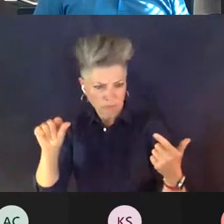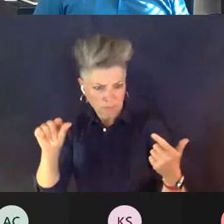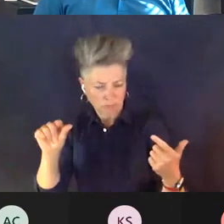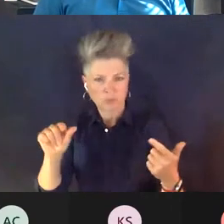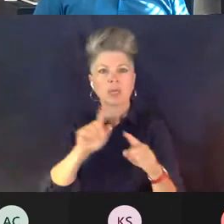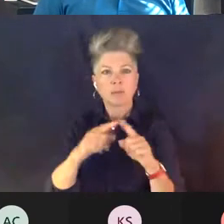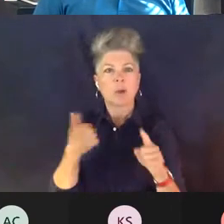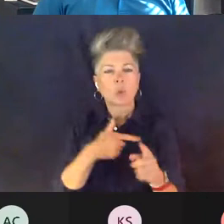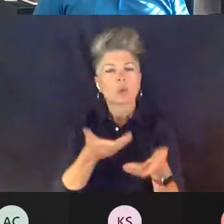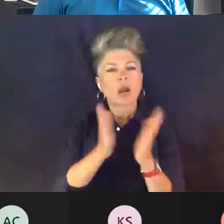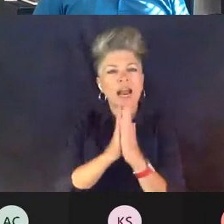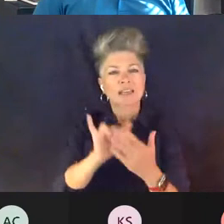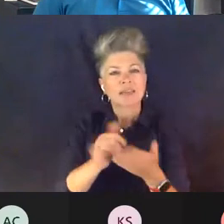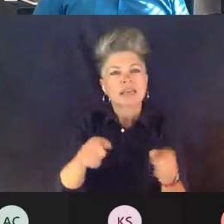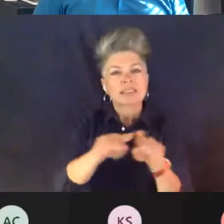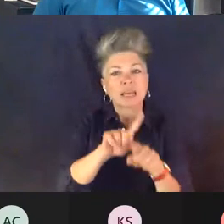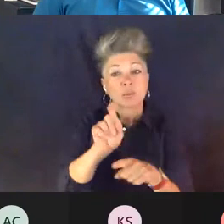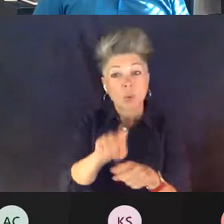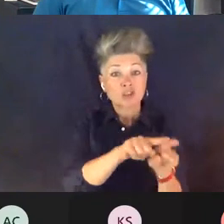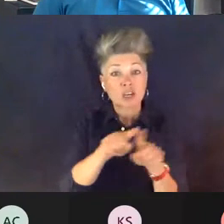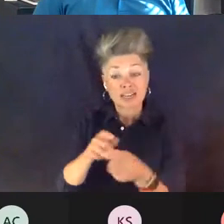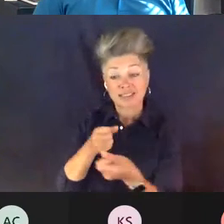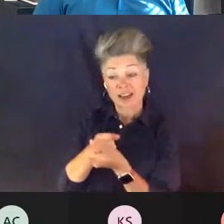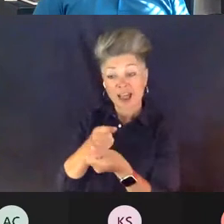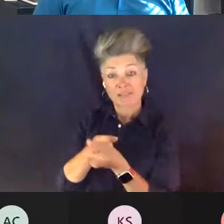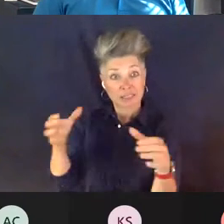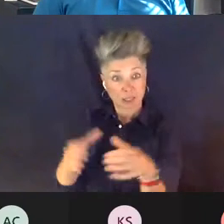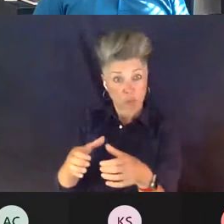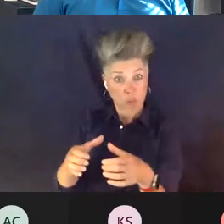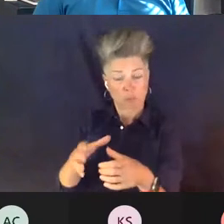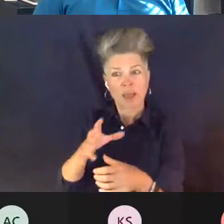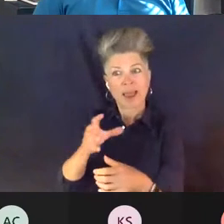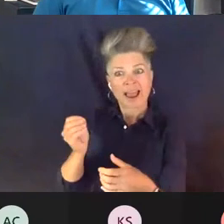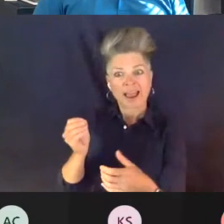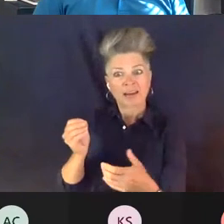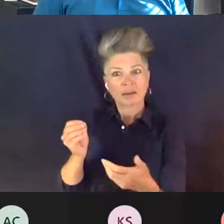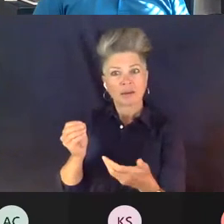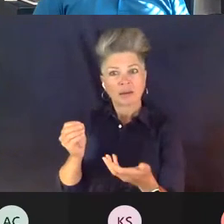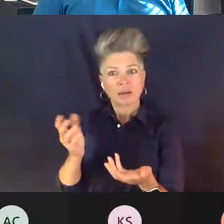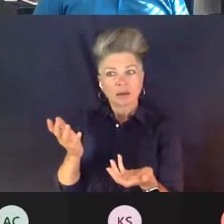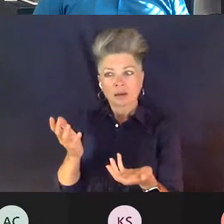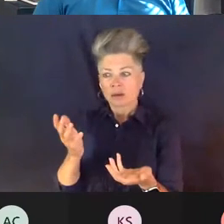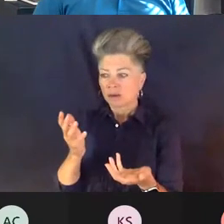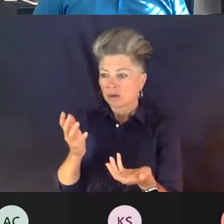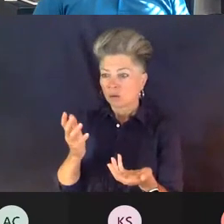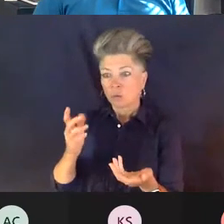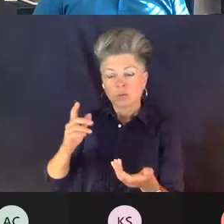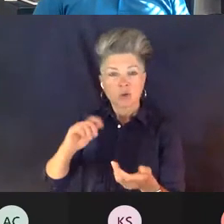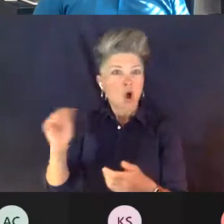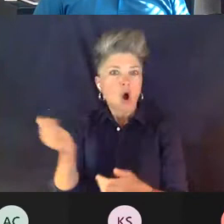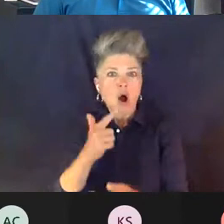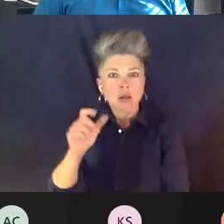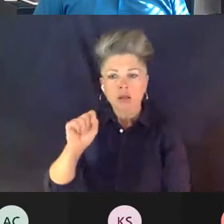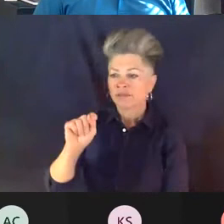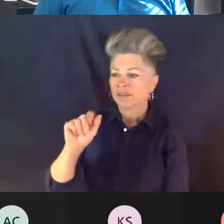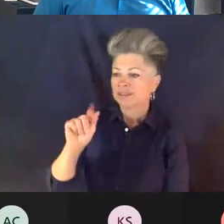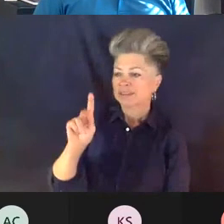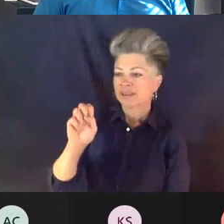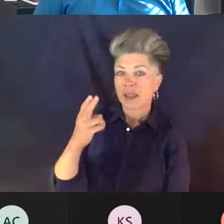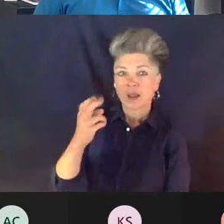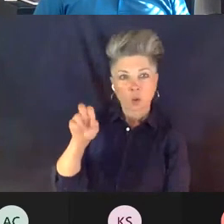group, and it came up, came around to thinking of all the stakeholders we're talking to have